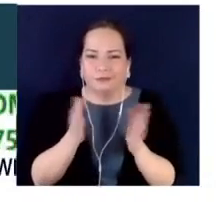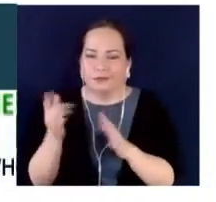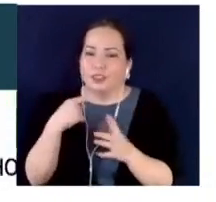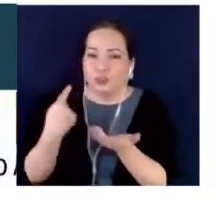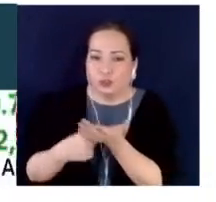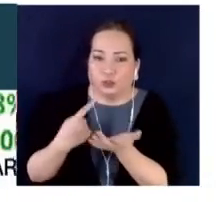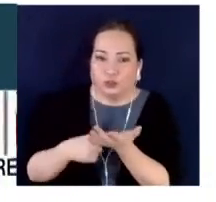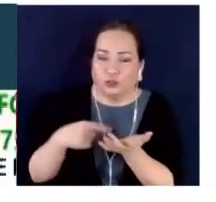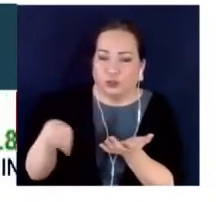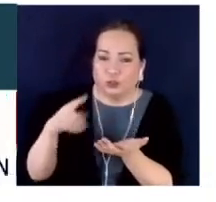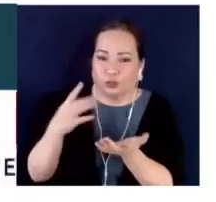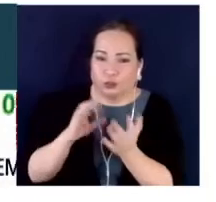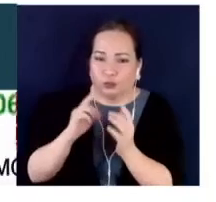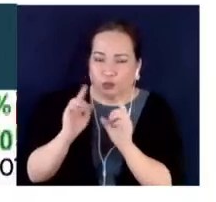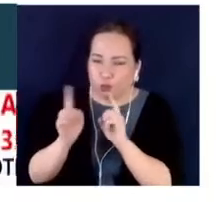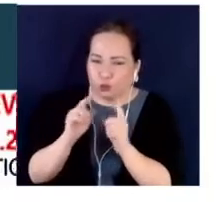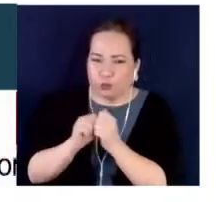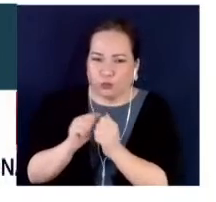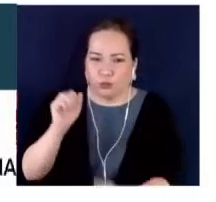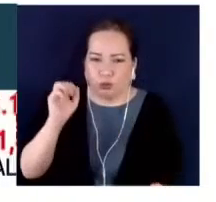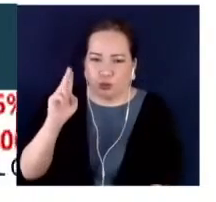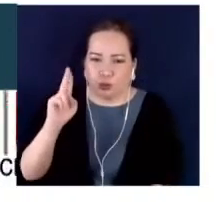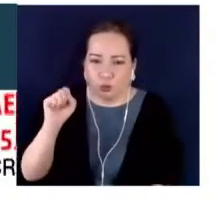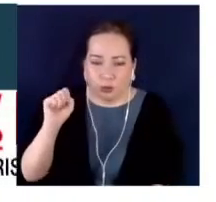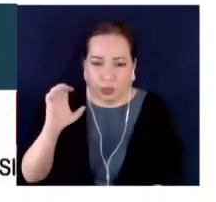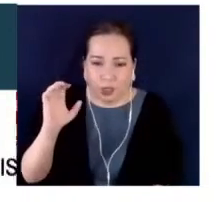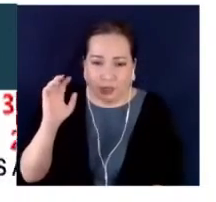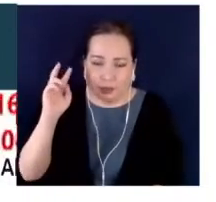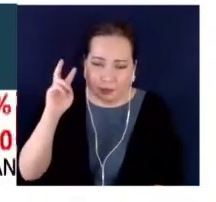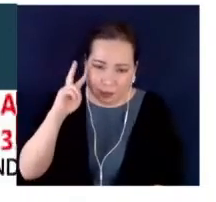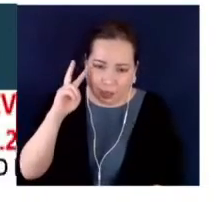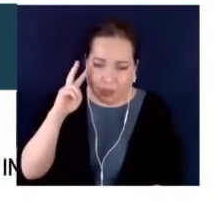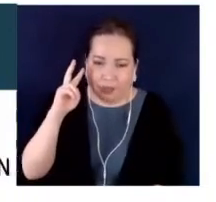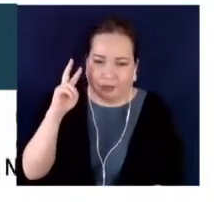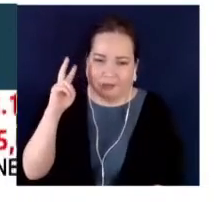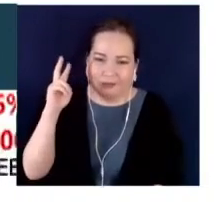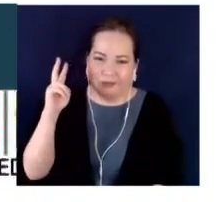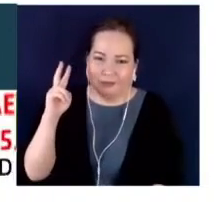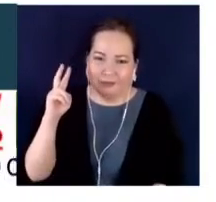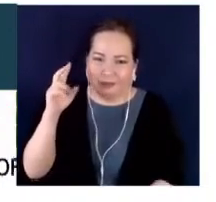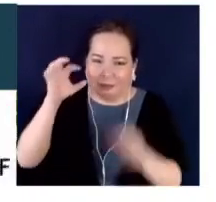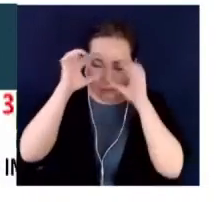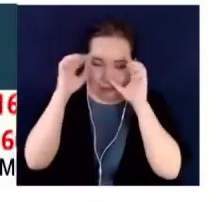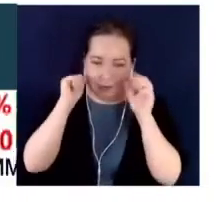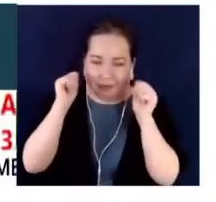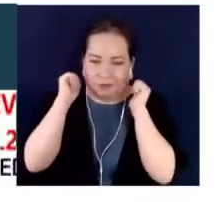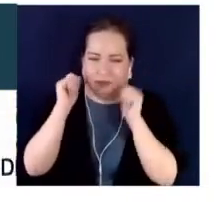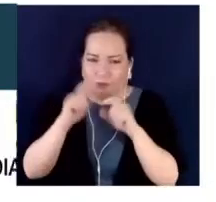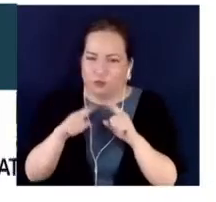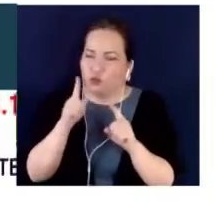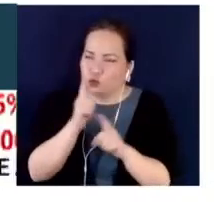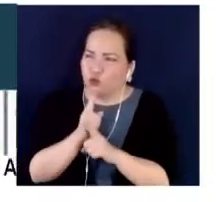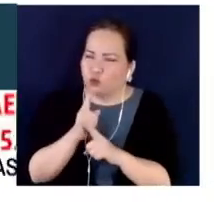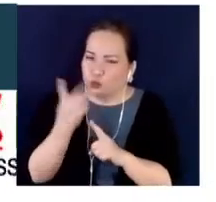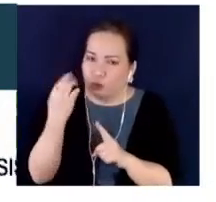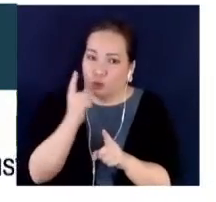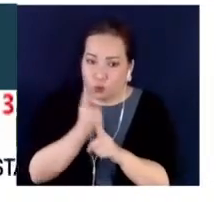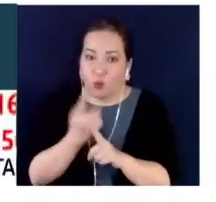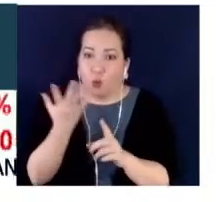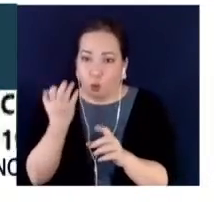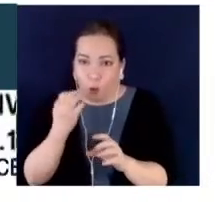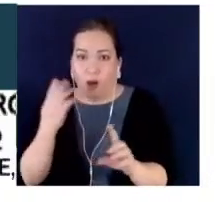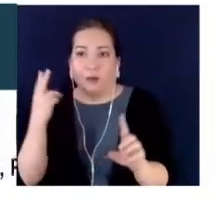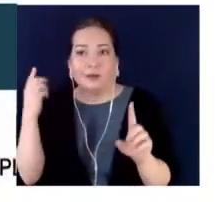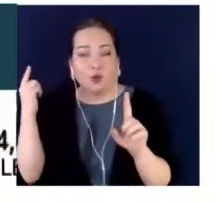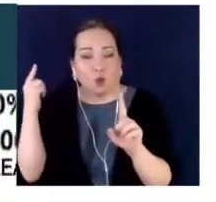week. Mm-hmm. On one hand, you do want to go to the hospital, as he said, have the best medical care that's going to be